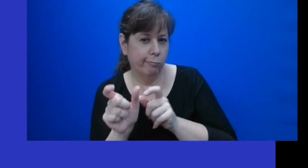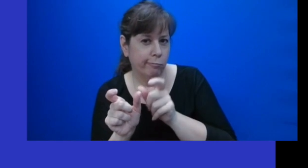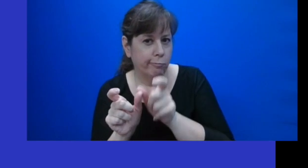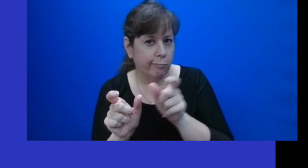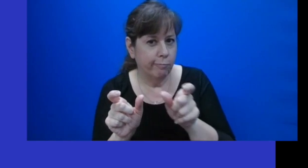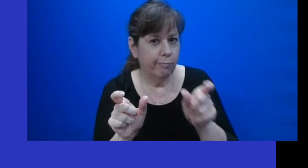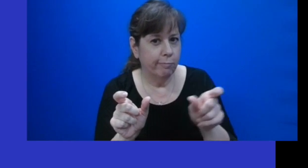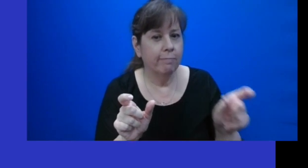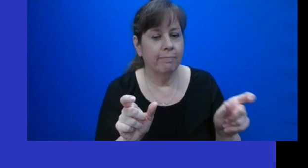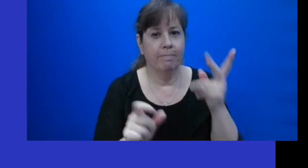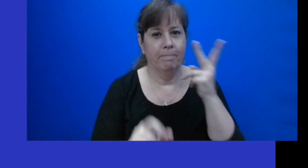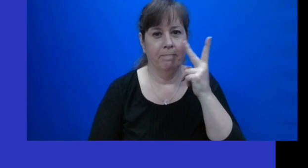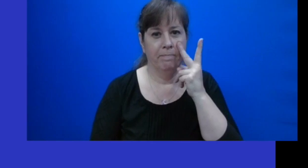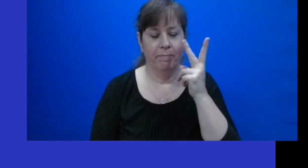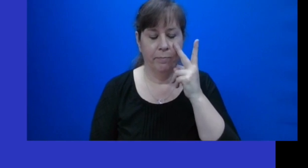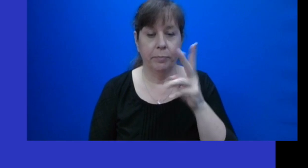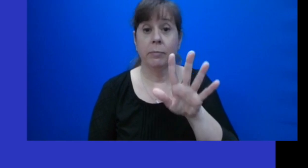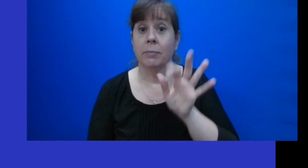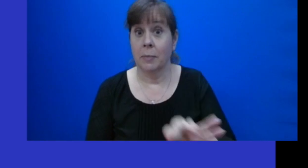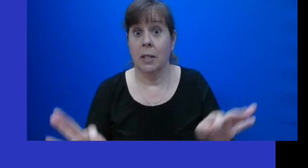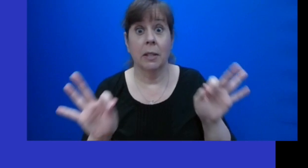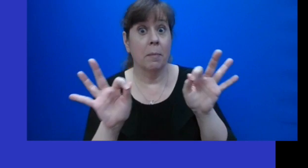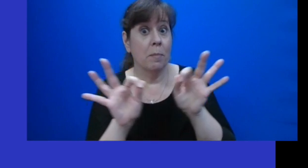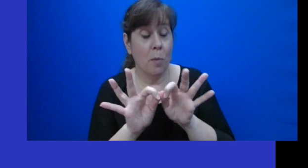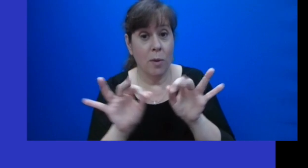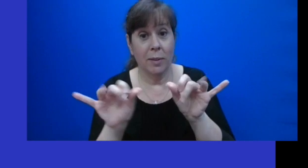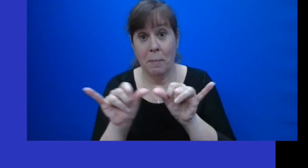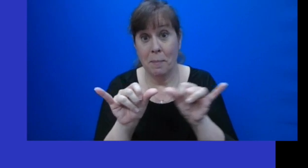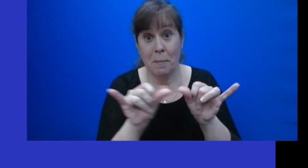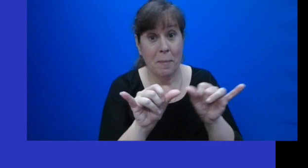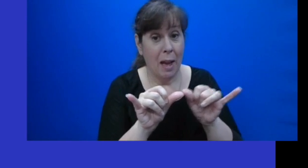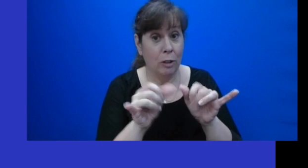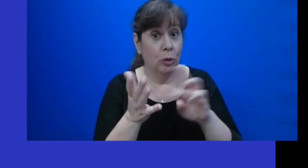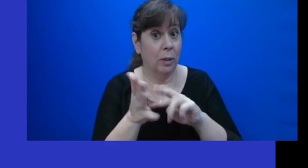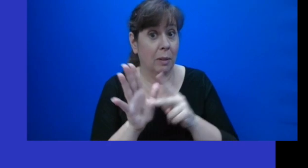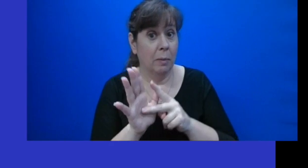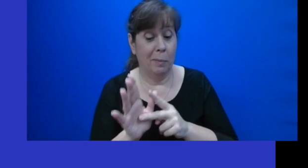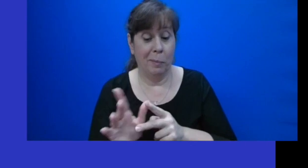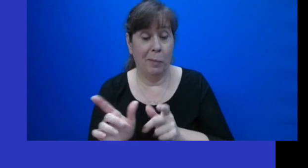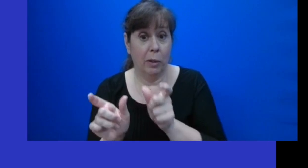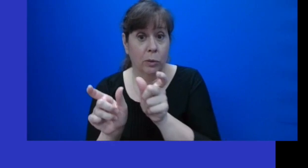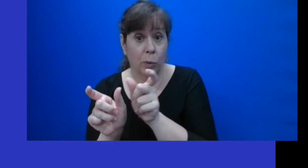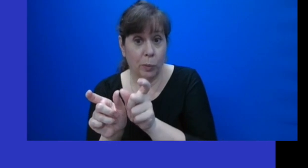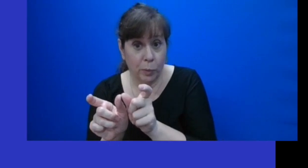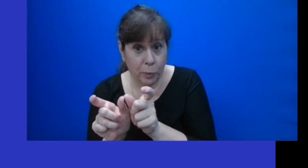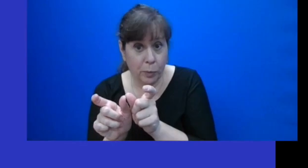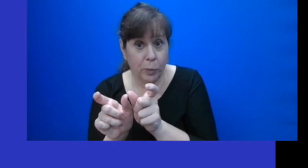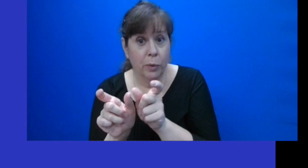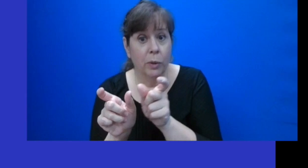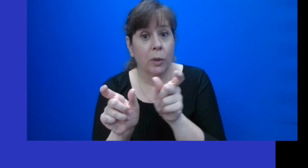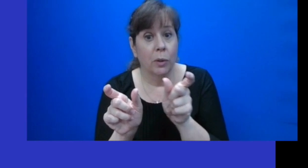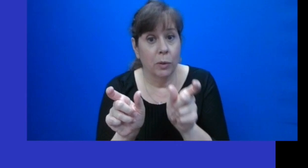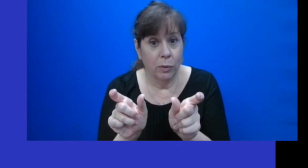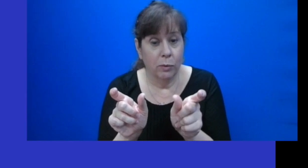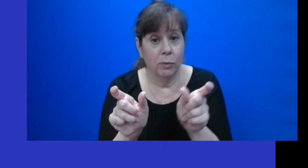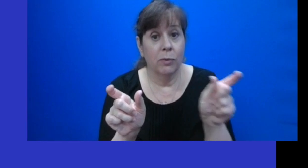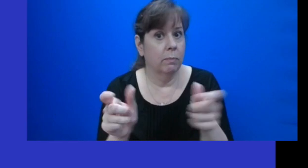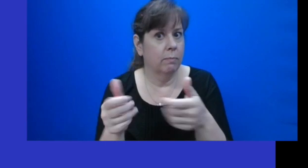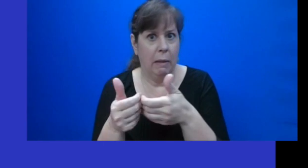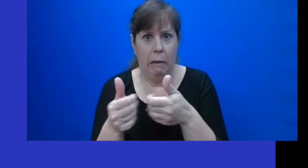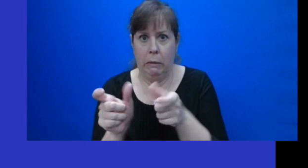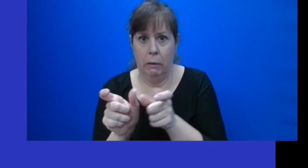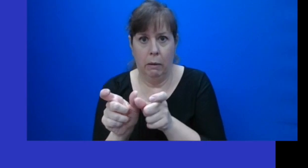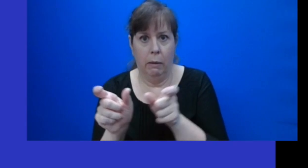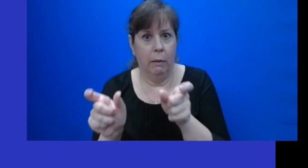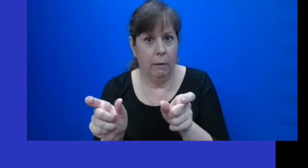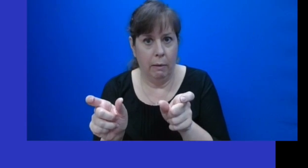is very important that when we measure, we line up our squares one after the other so that the edges